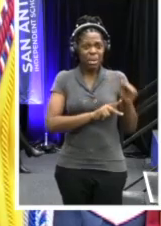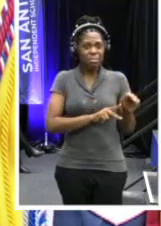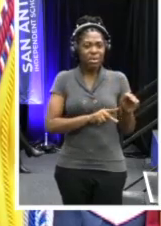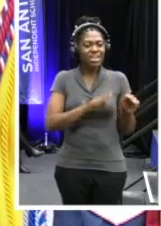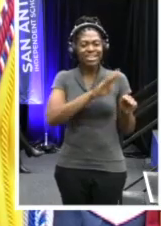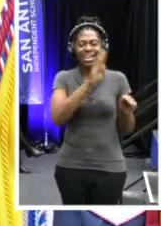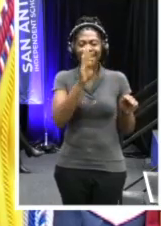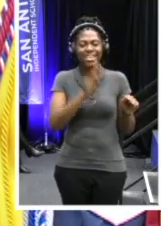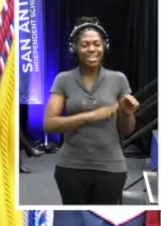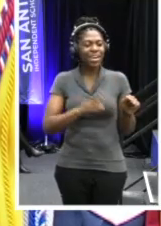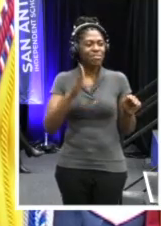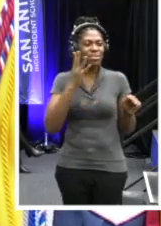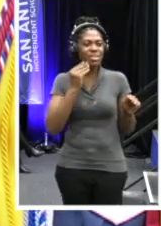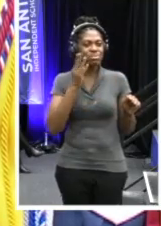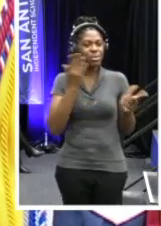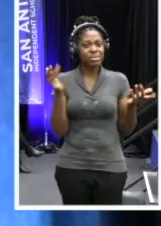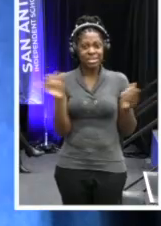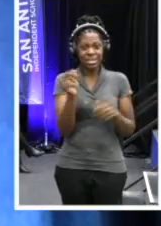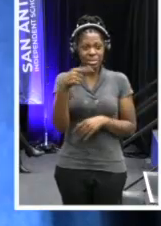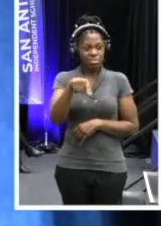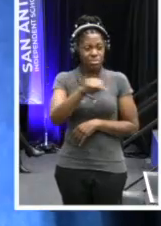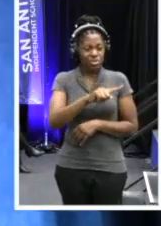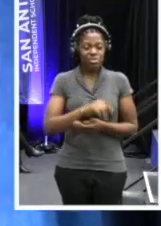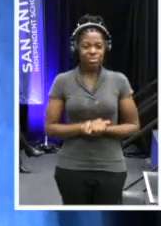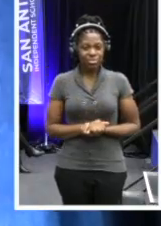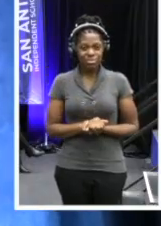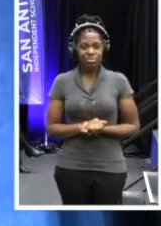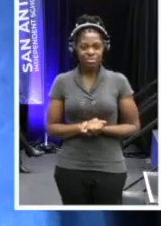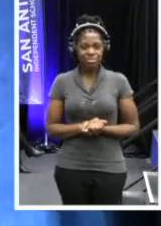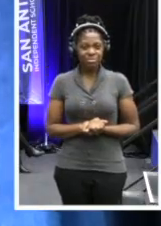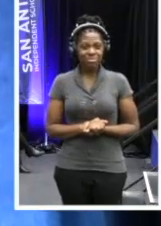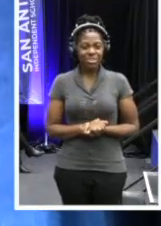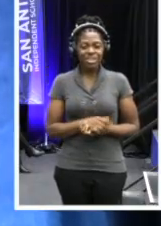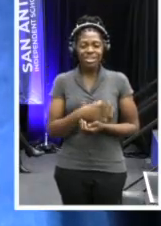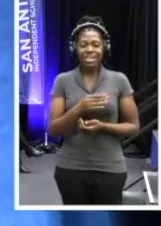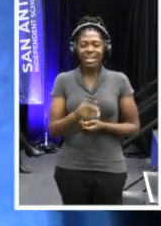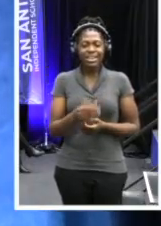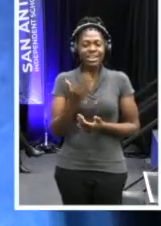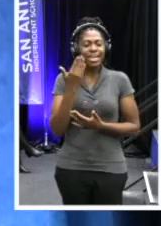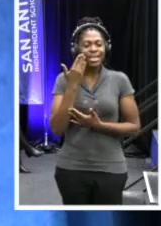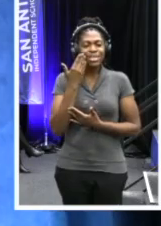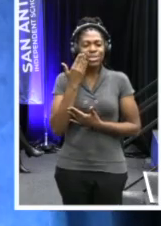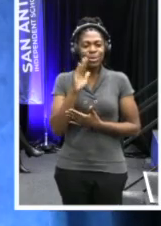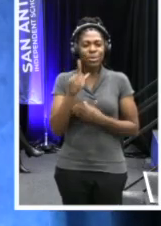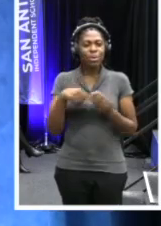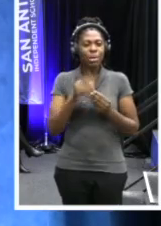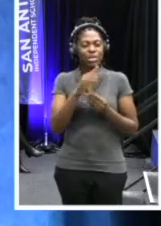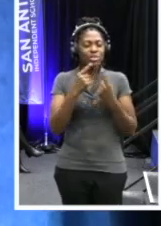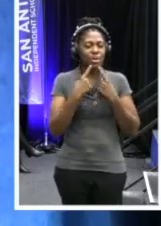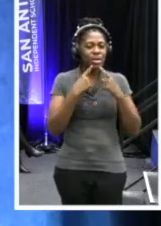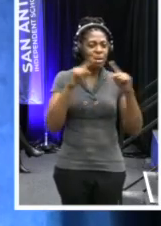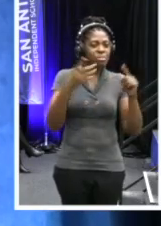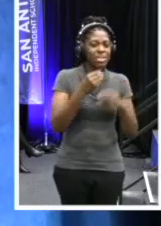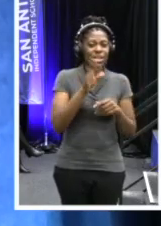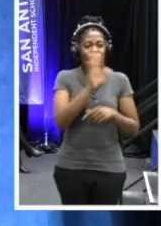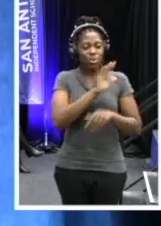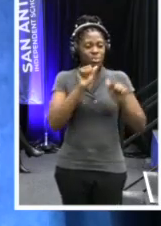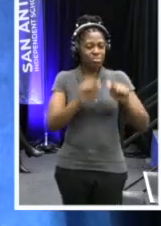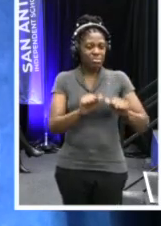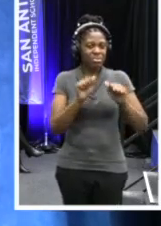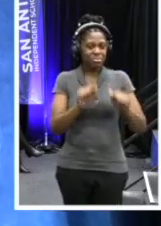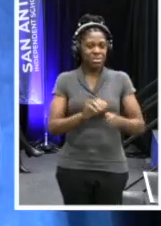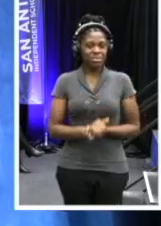no understanding of what you've gone through, and they do not capture your accomplishments and your potential. As